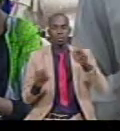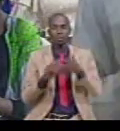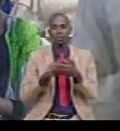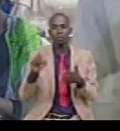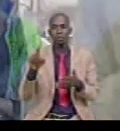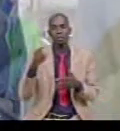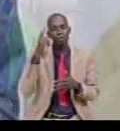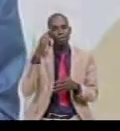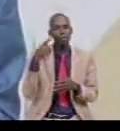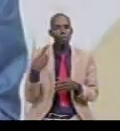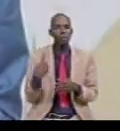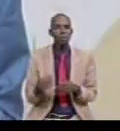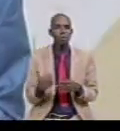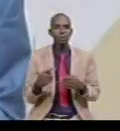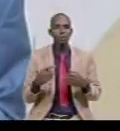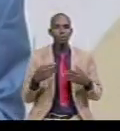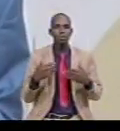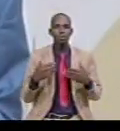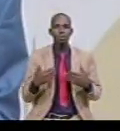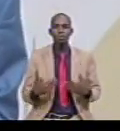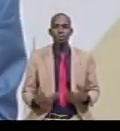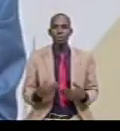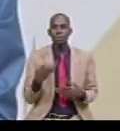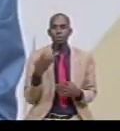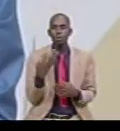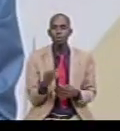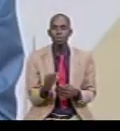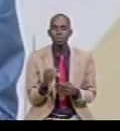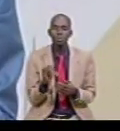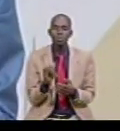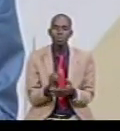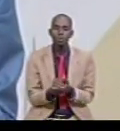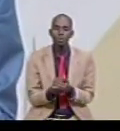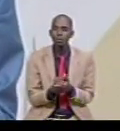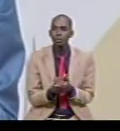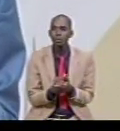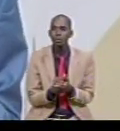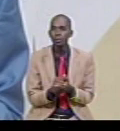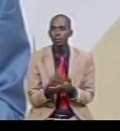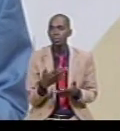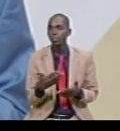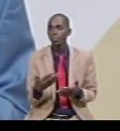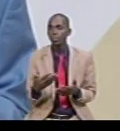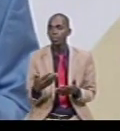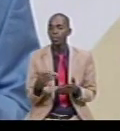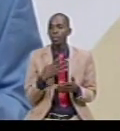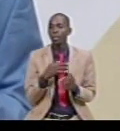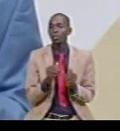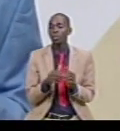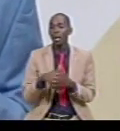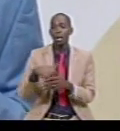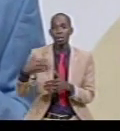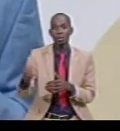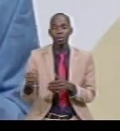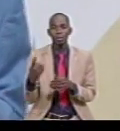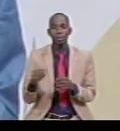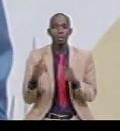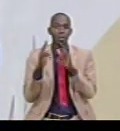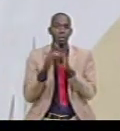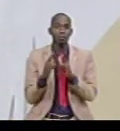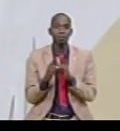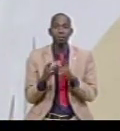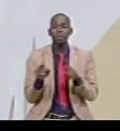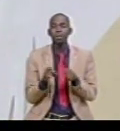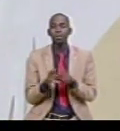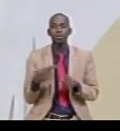those bees whose blood is brought into the sanctuary by the high priest for sin have been without the calm as we have